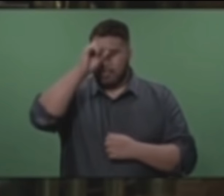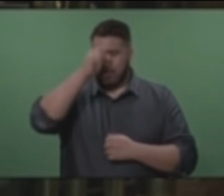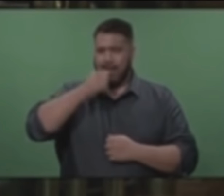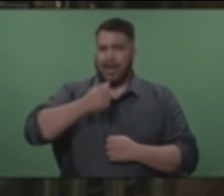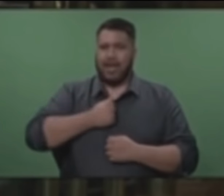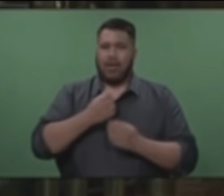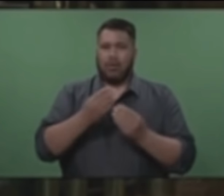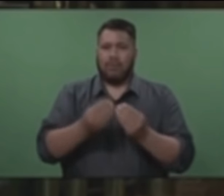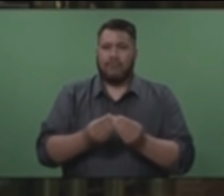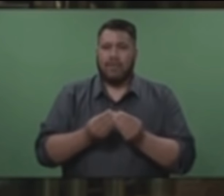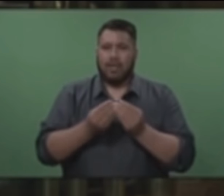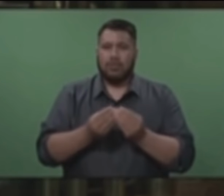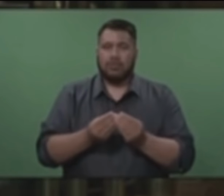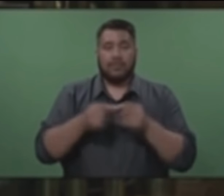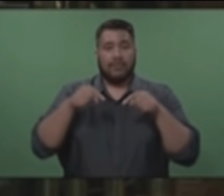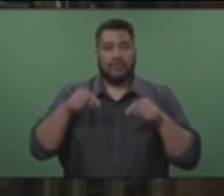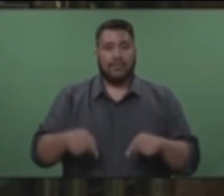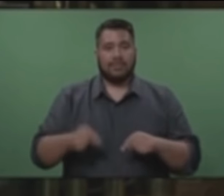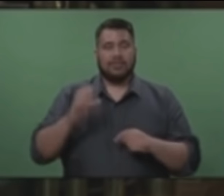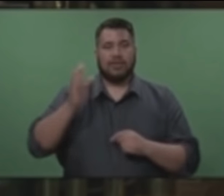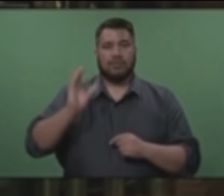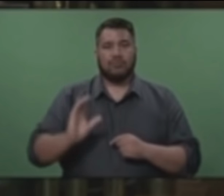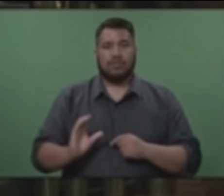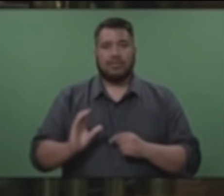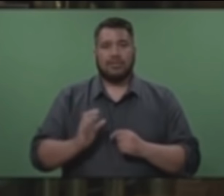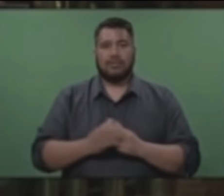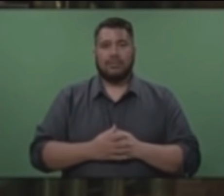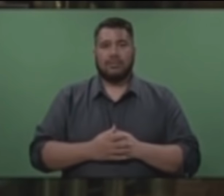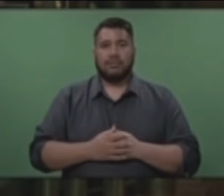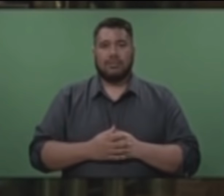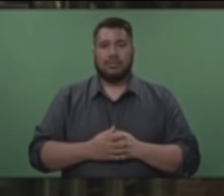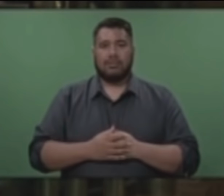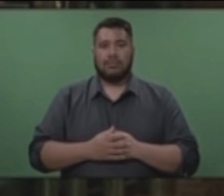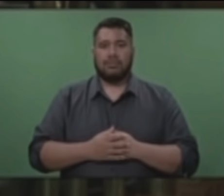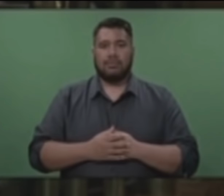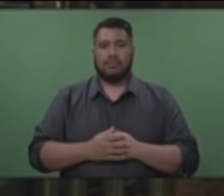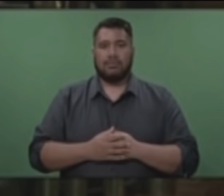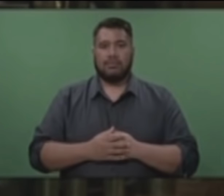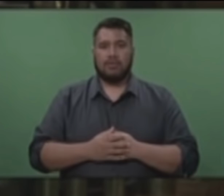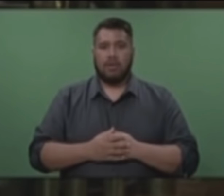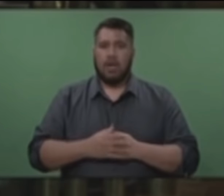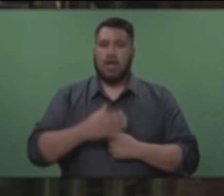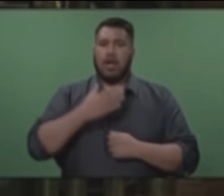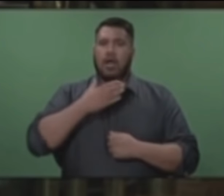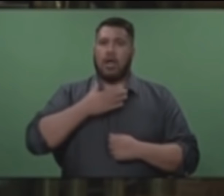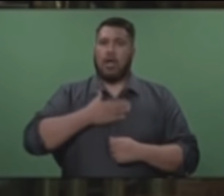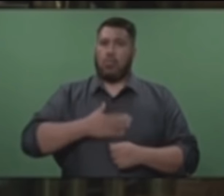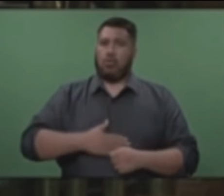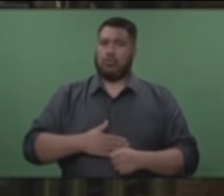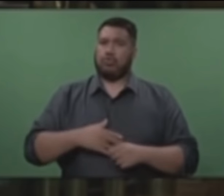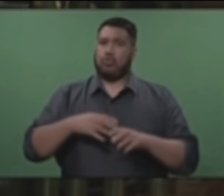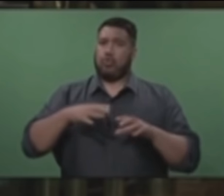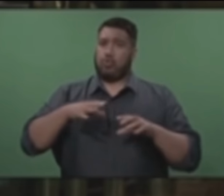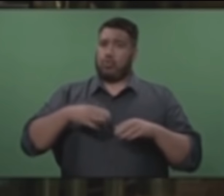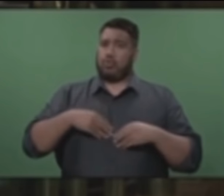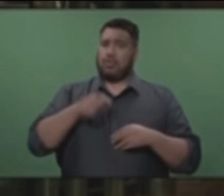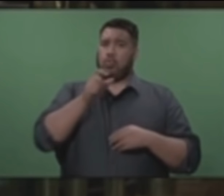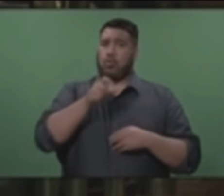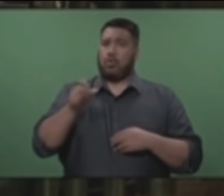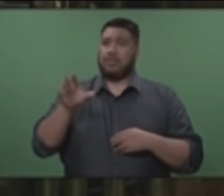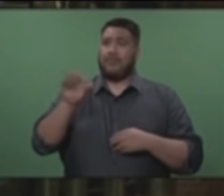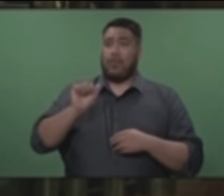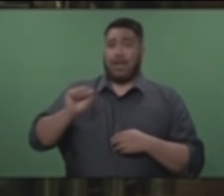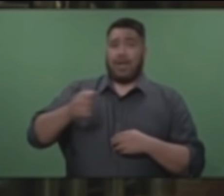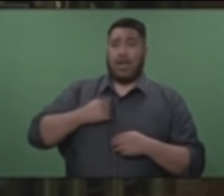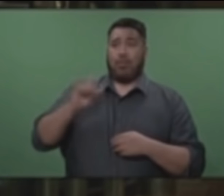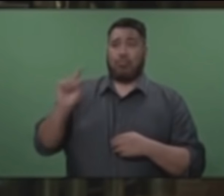me adopt from the opposite end of our political spectrum the words of our Prime Minister. We grieve